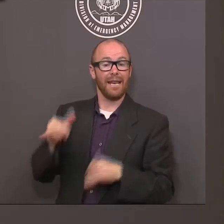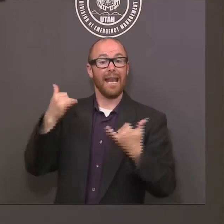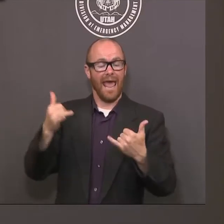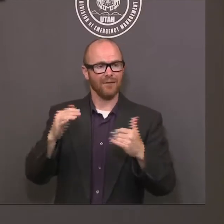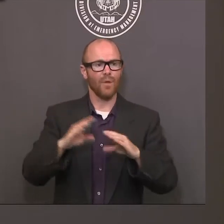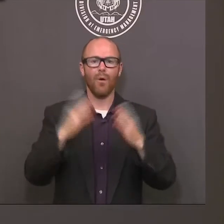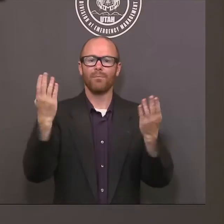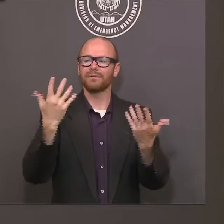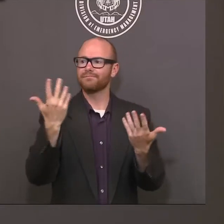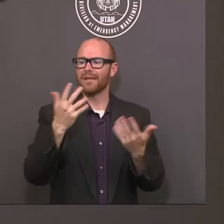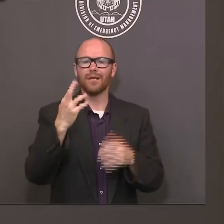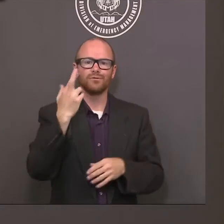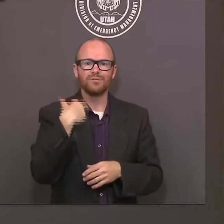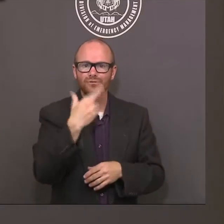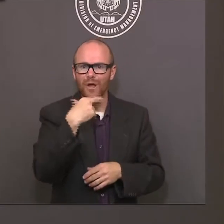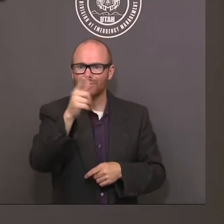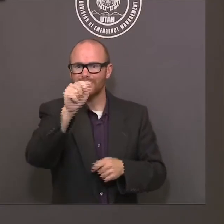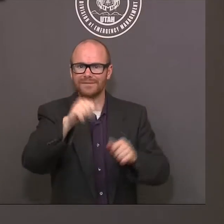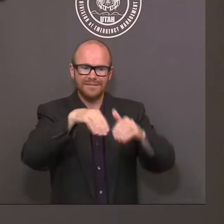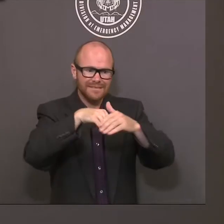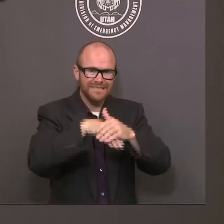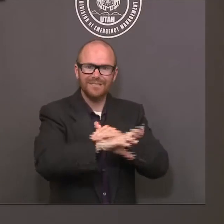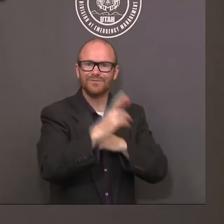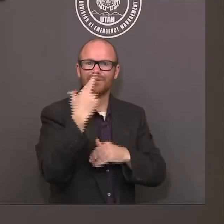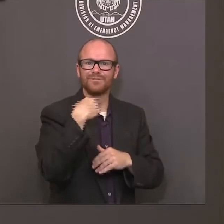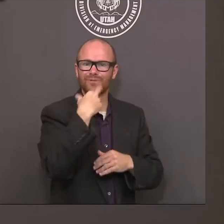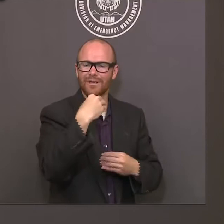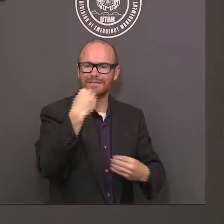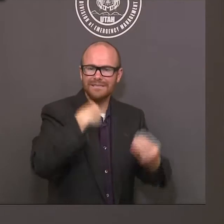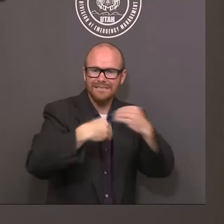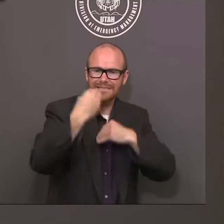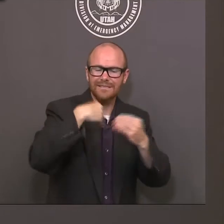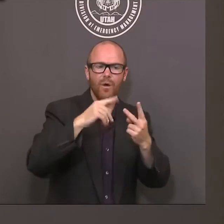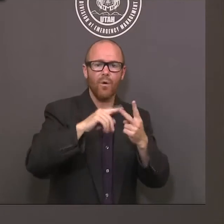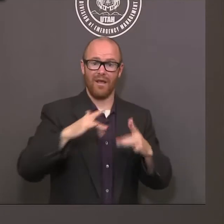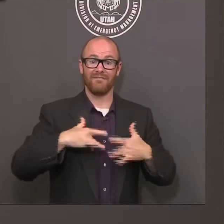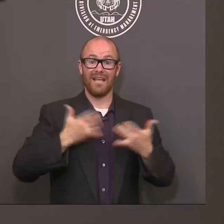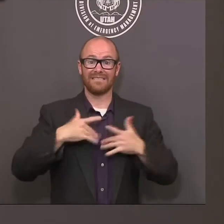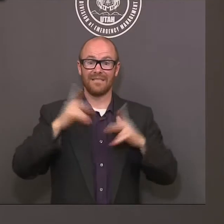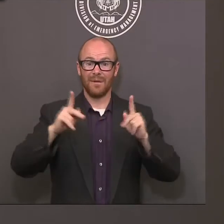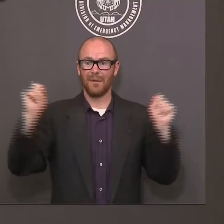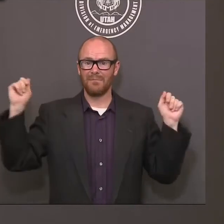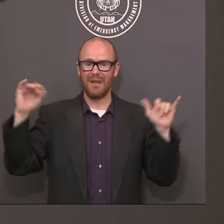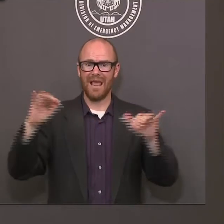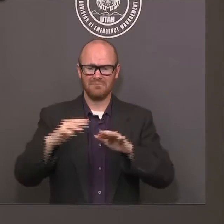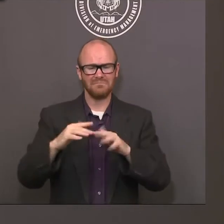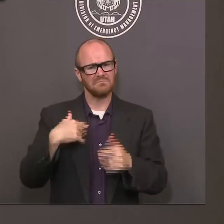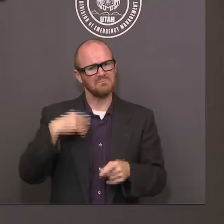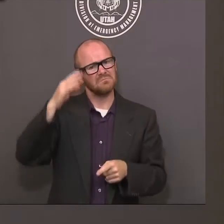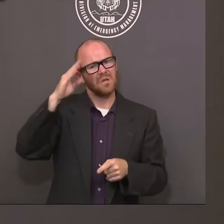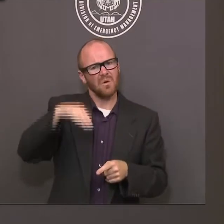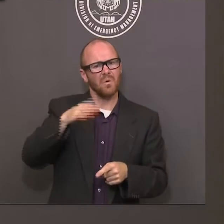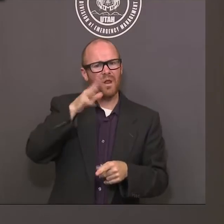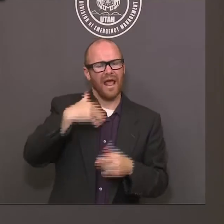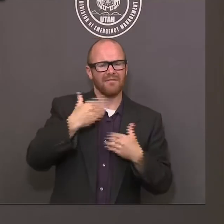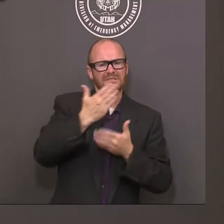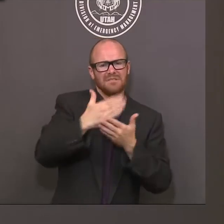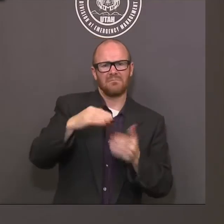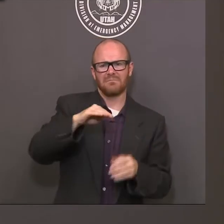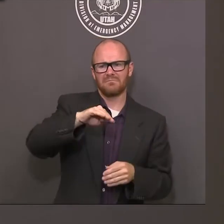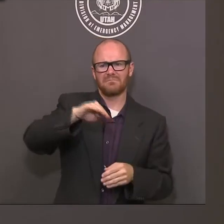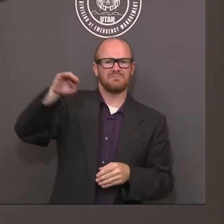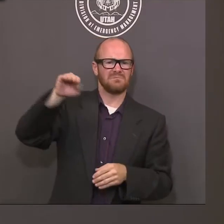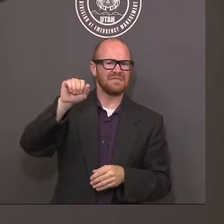now for about 3 weeks to do that, and other kinds of events. It would probably just common sense say we might have an increase in infection